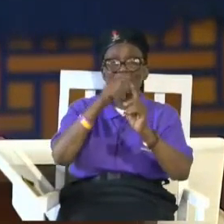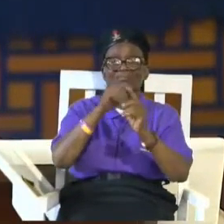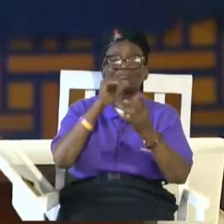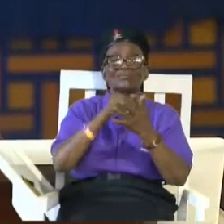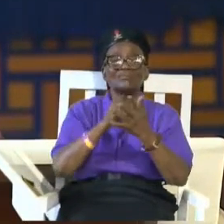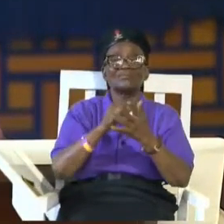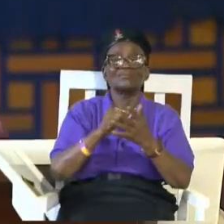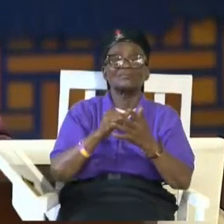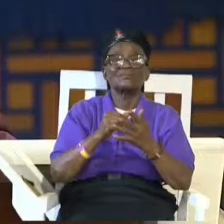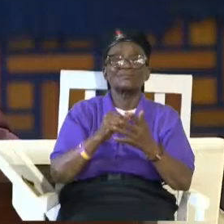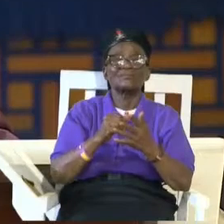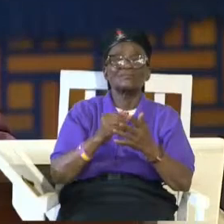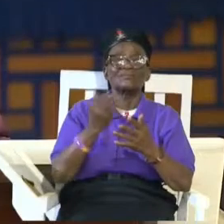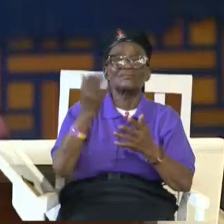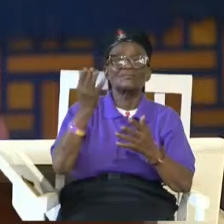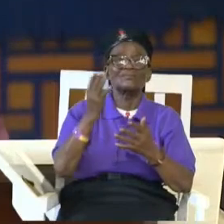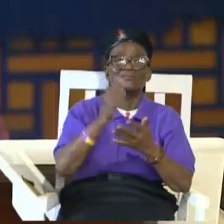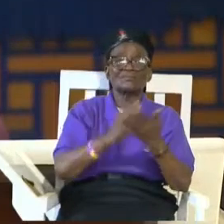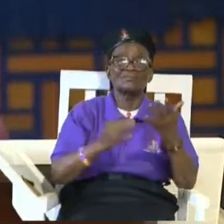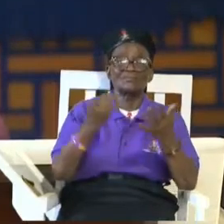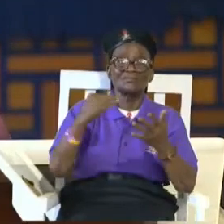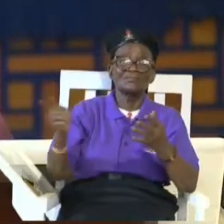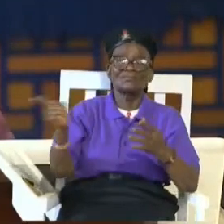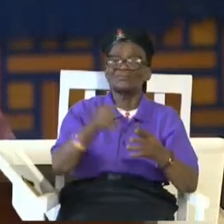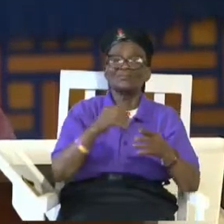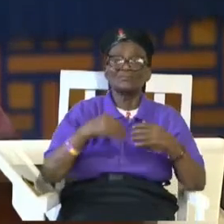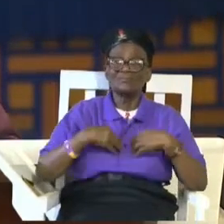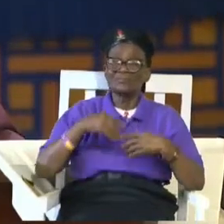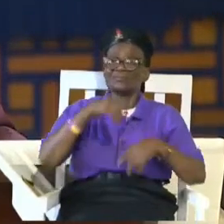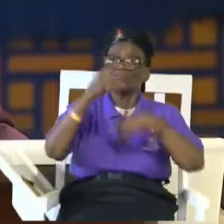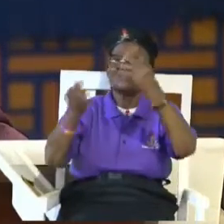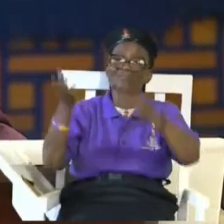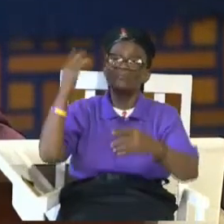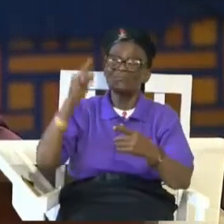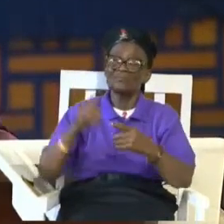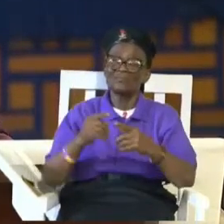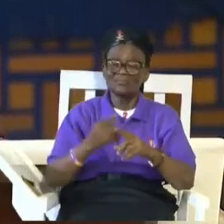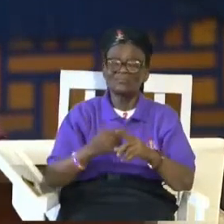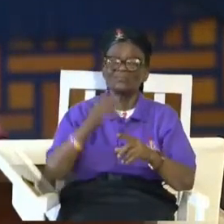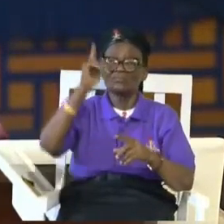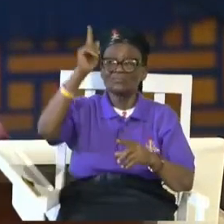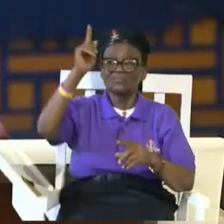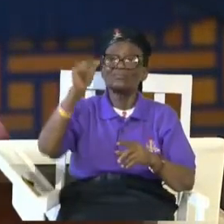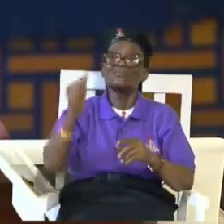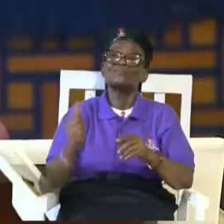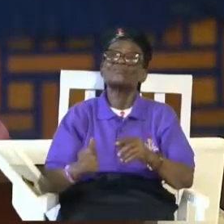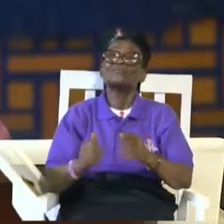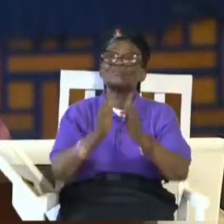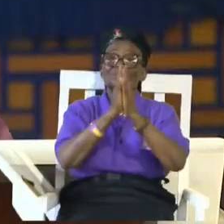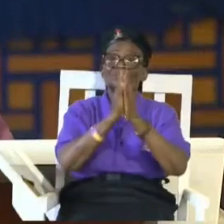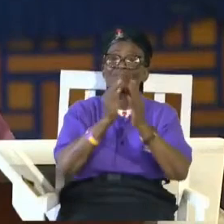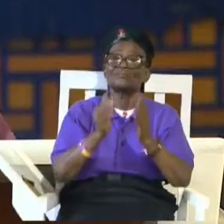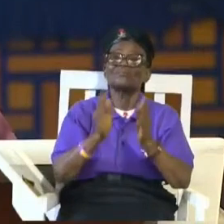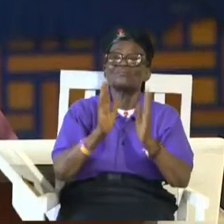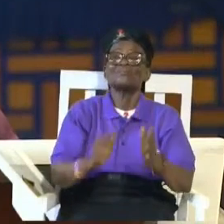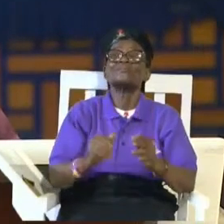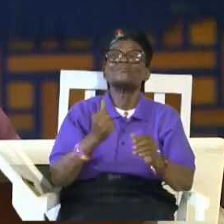And some of you have gone from one prayer mountain to another prayer mountain.